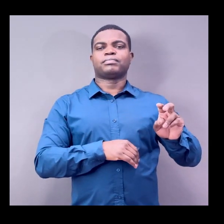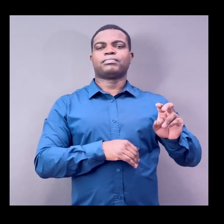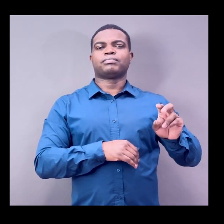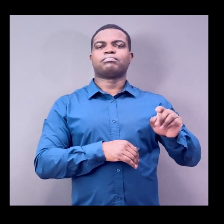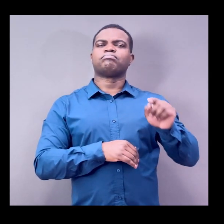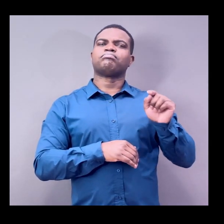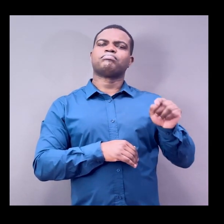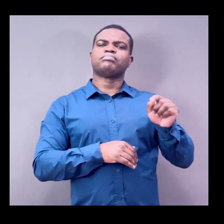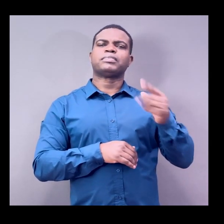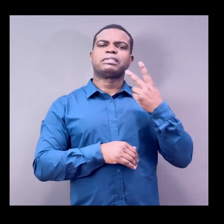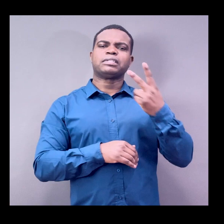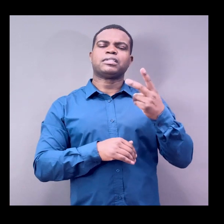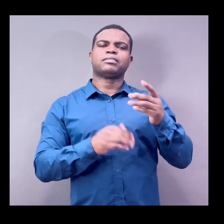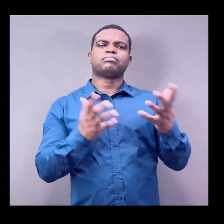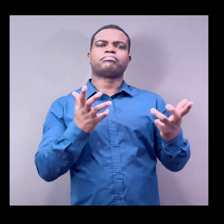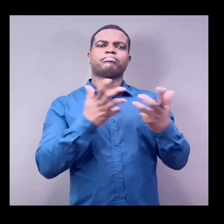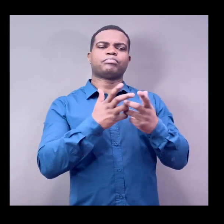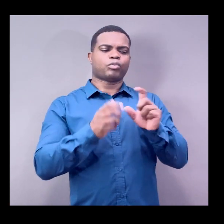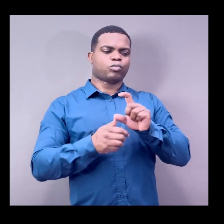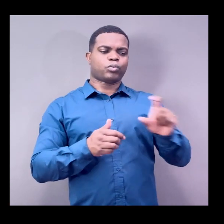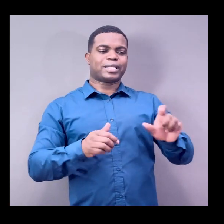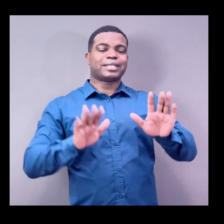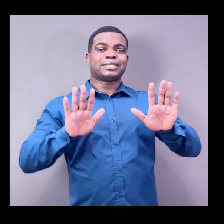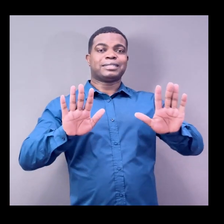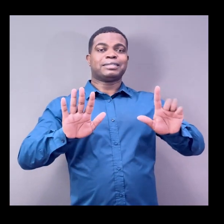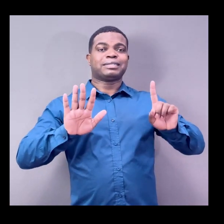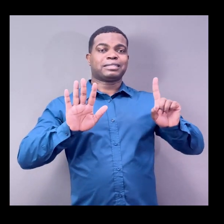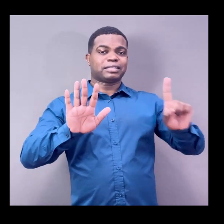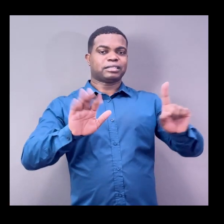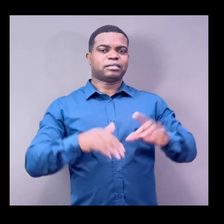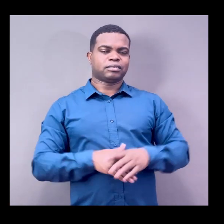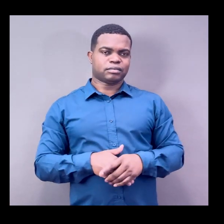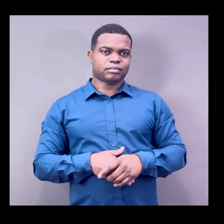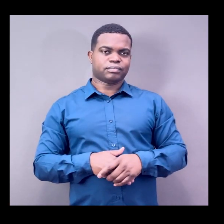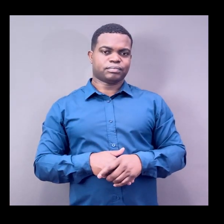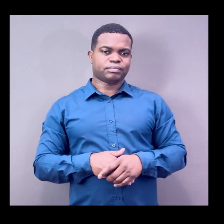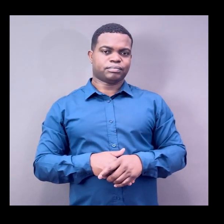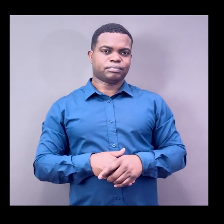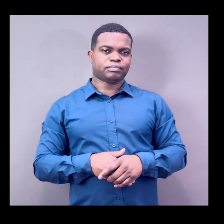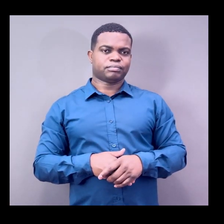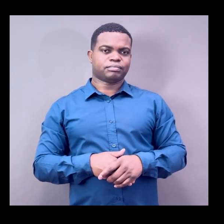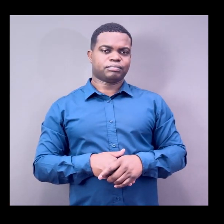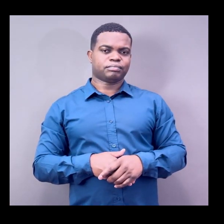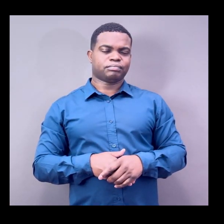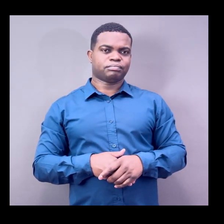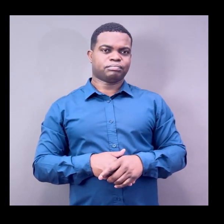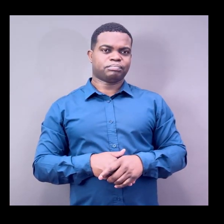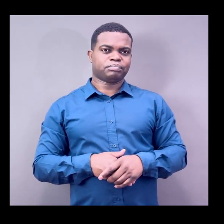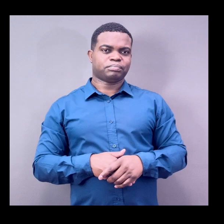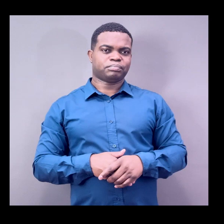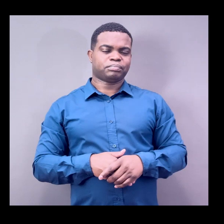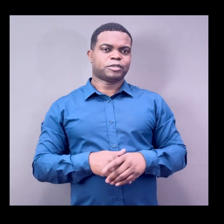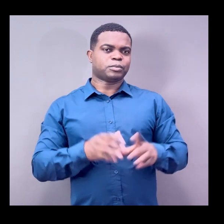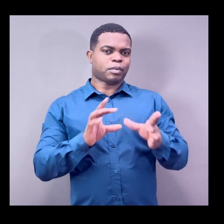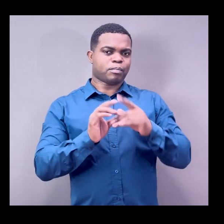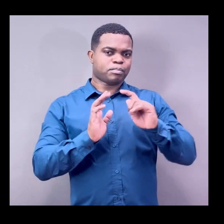that it is aligning with the week of 16th to the week of